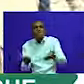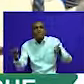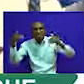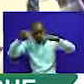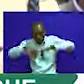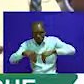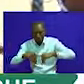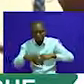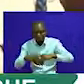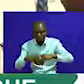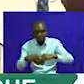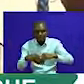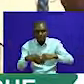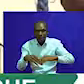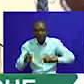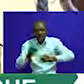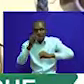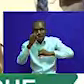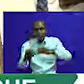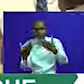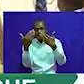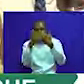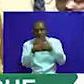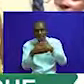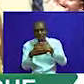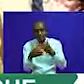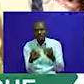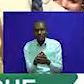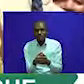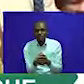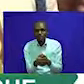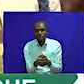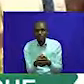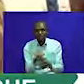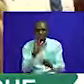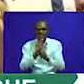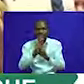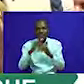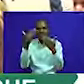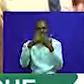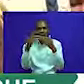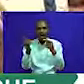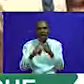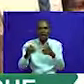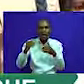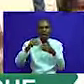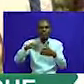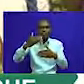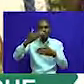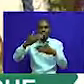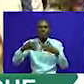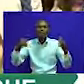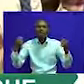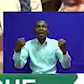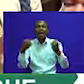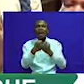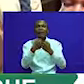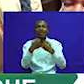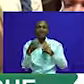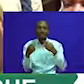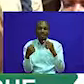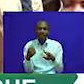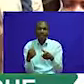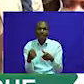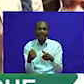occurred last night. We managed to deploy officers throughout the night so that we prevent any kind of